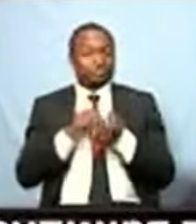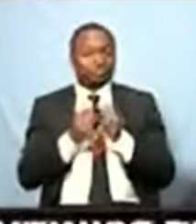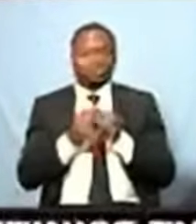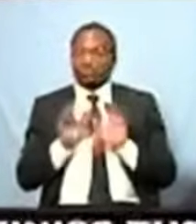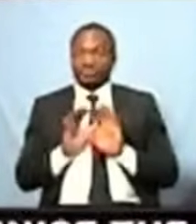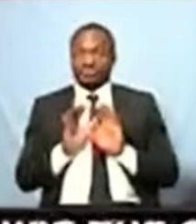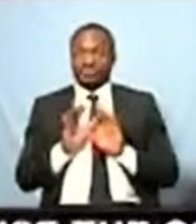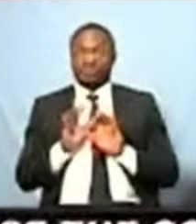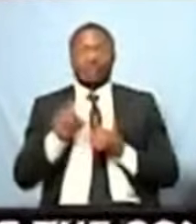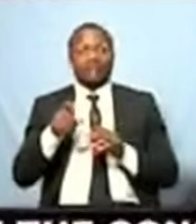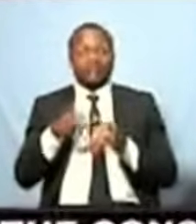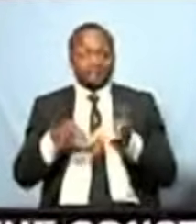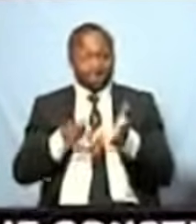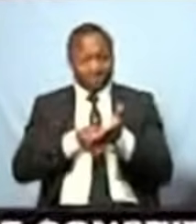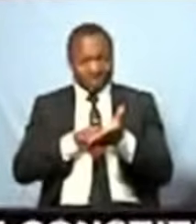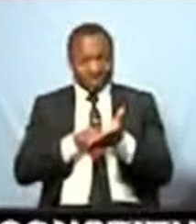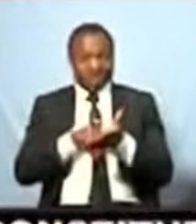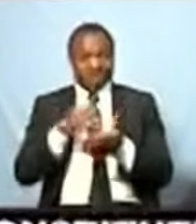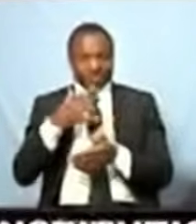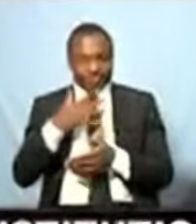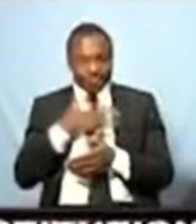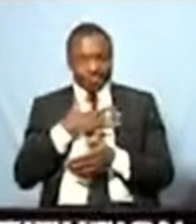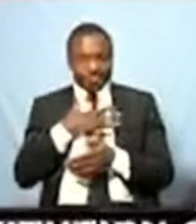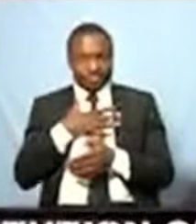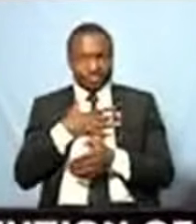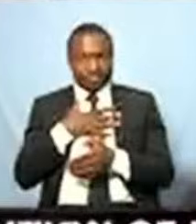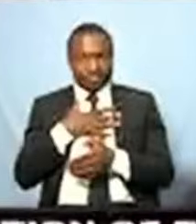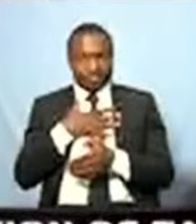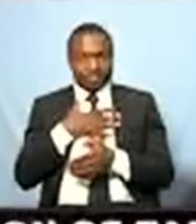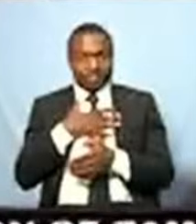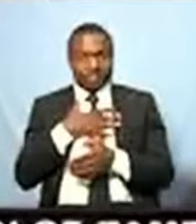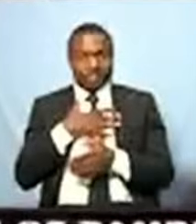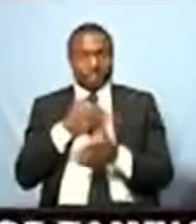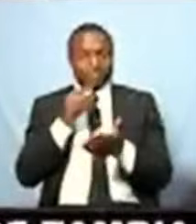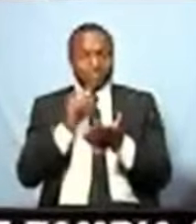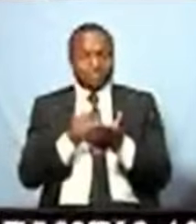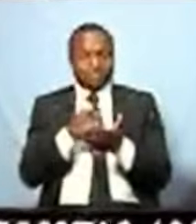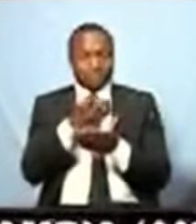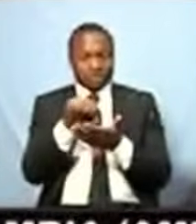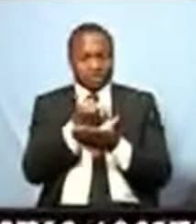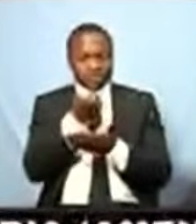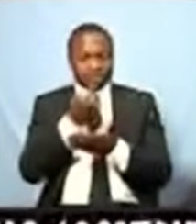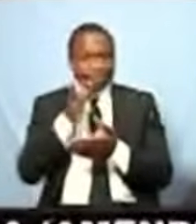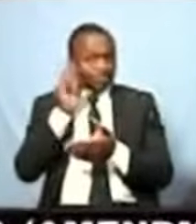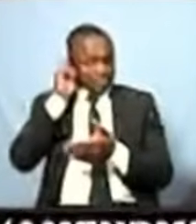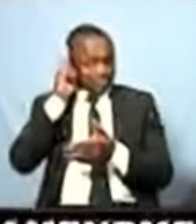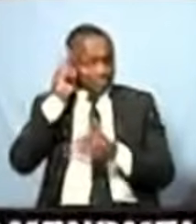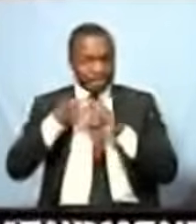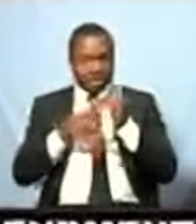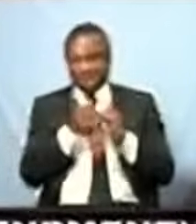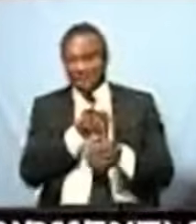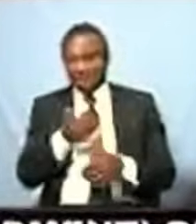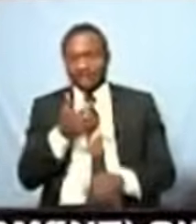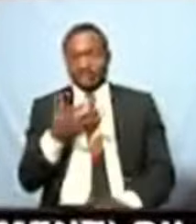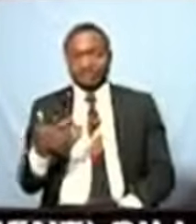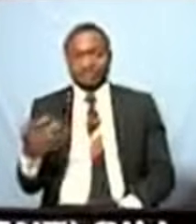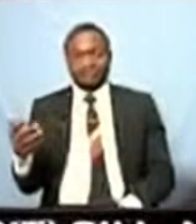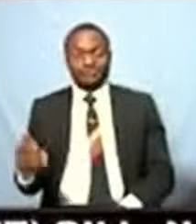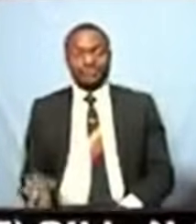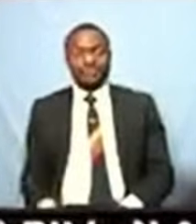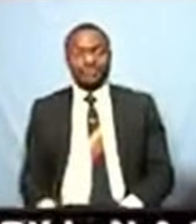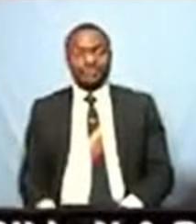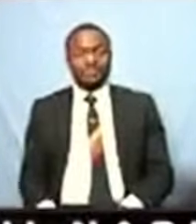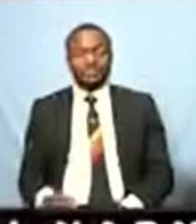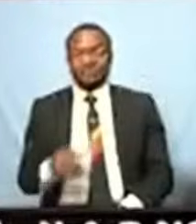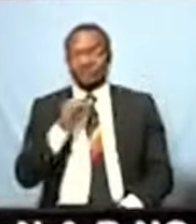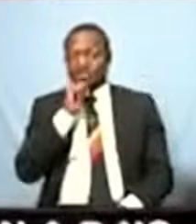me emphasize, Chairperson, that my argument here is purely premised on economic reasoning than anything else.